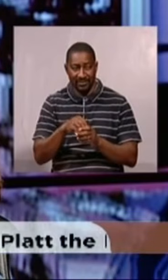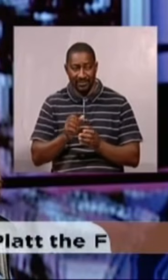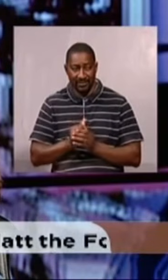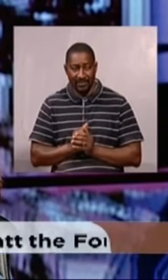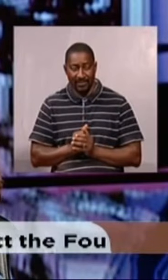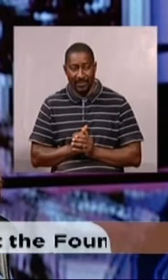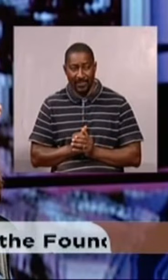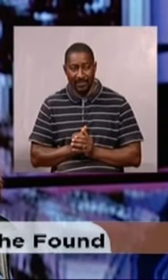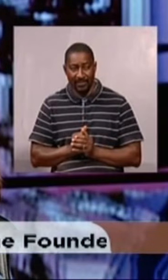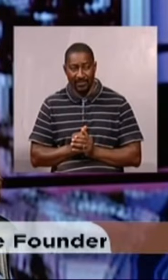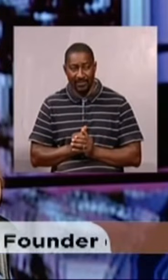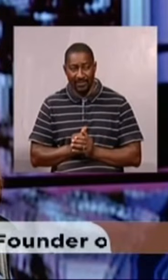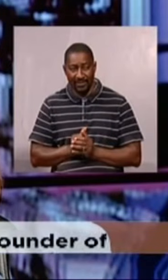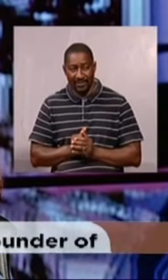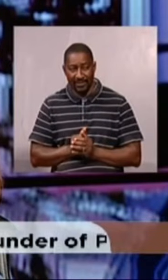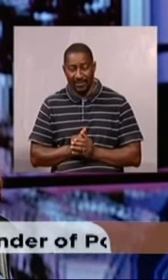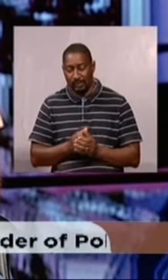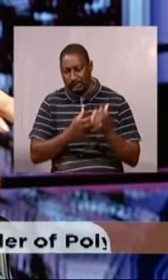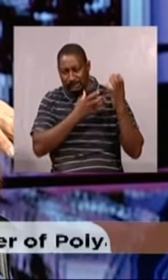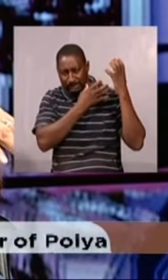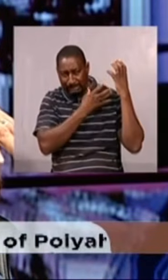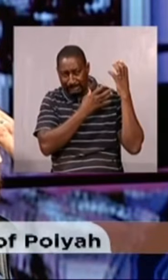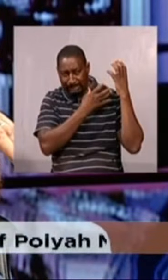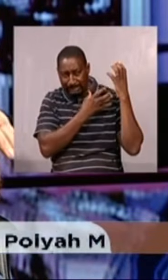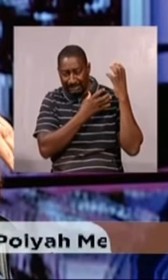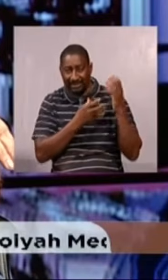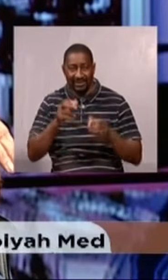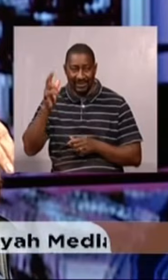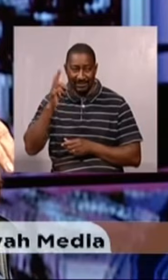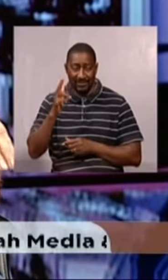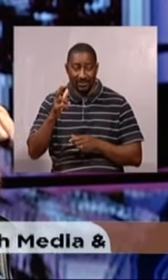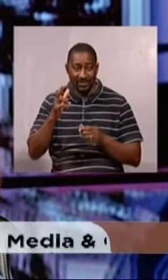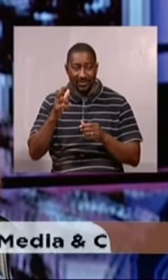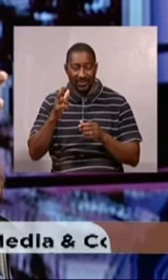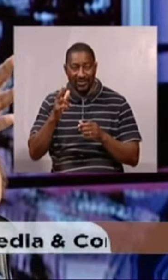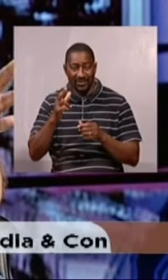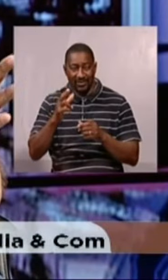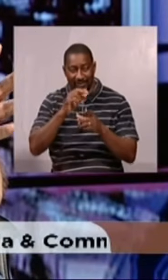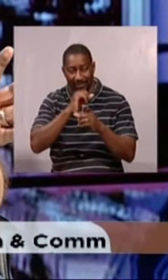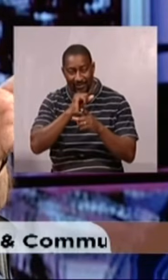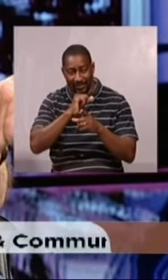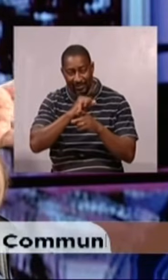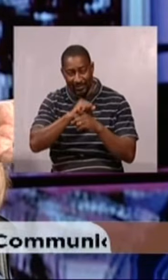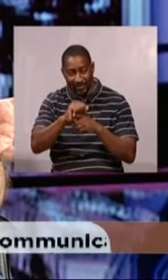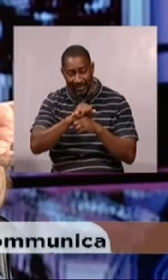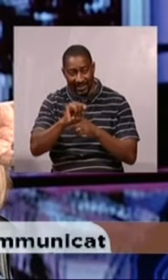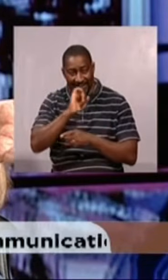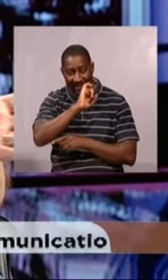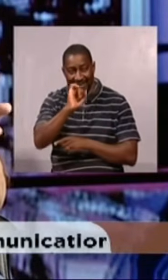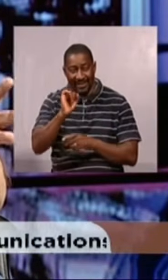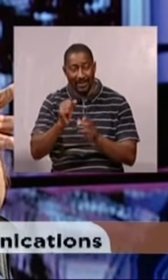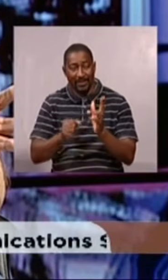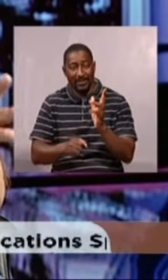there's a big burden on the political parties themselves to educate their party supporters about how they can support their